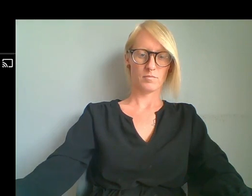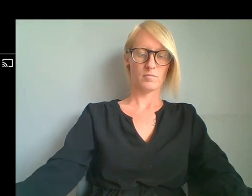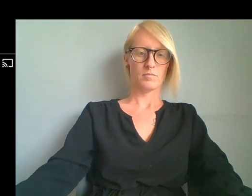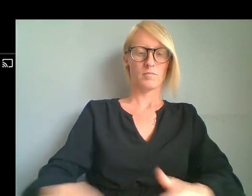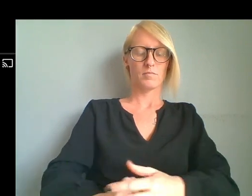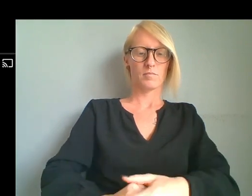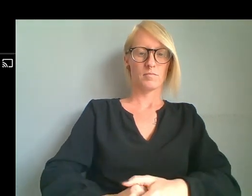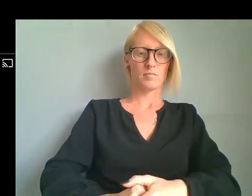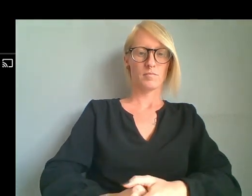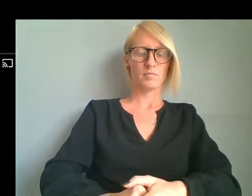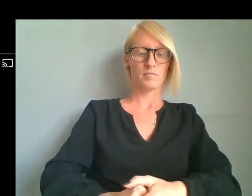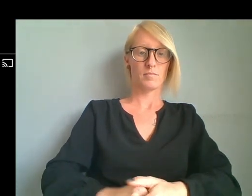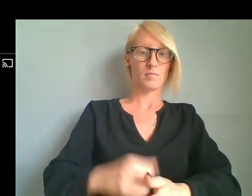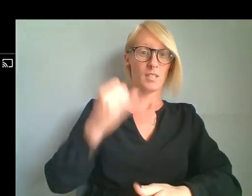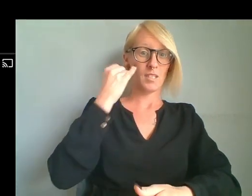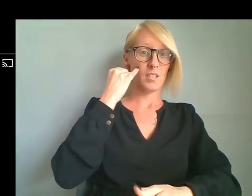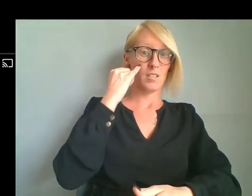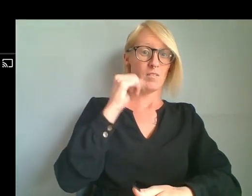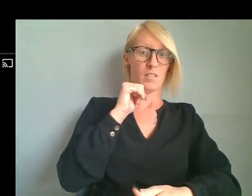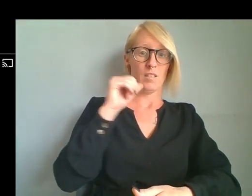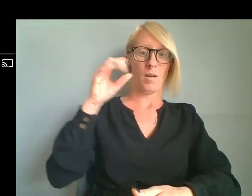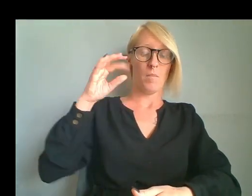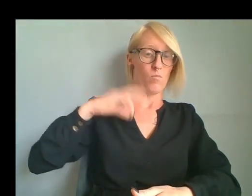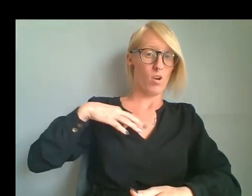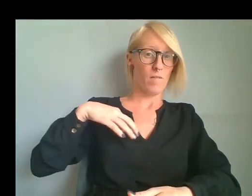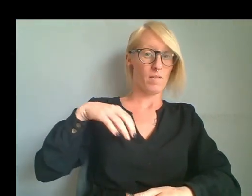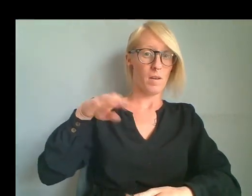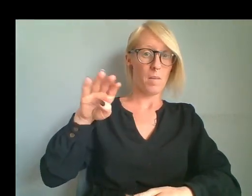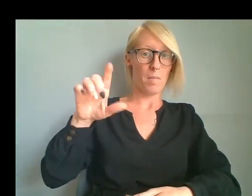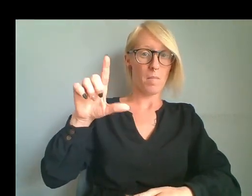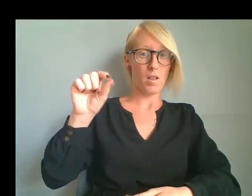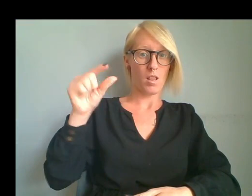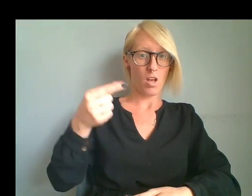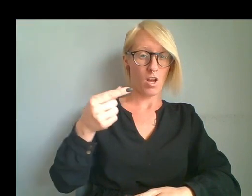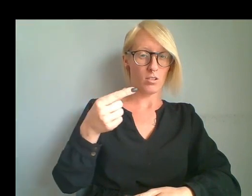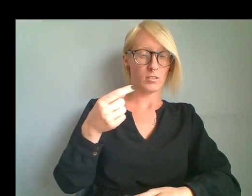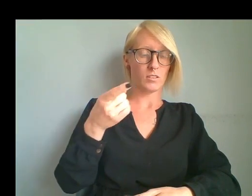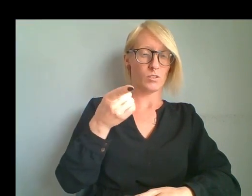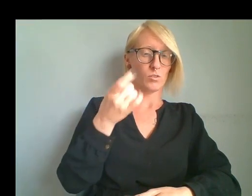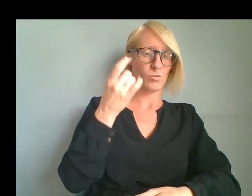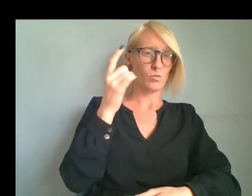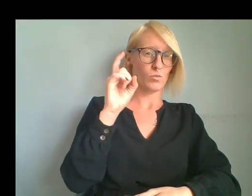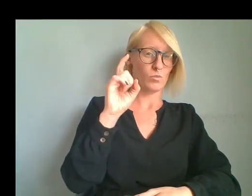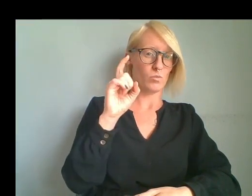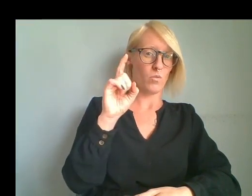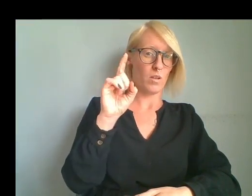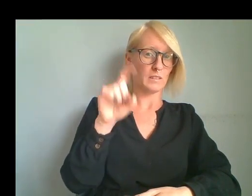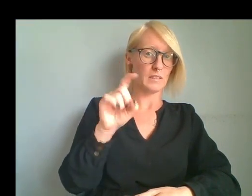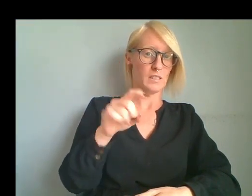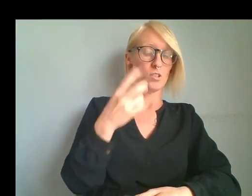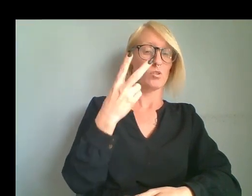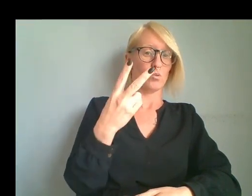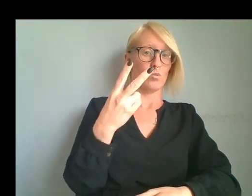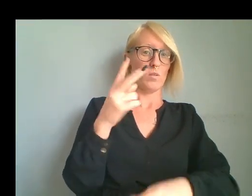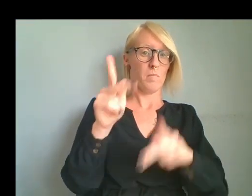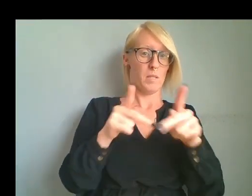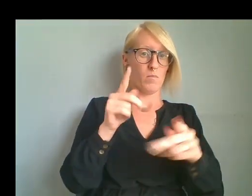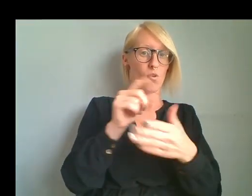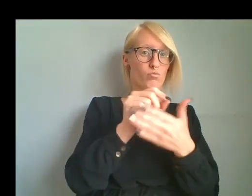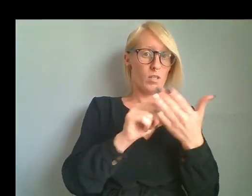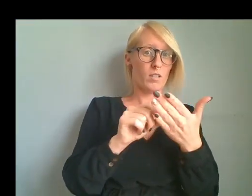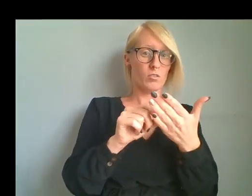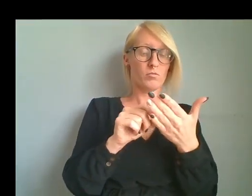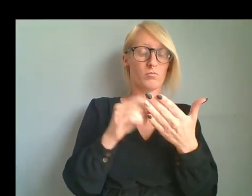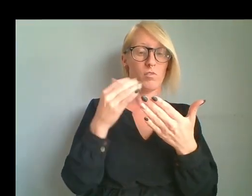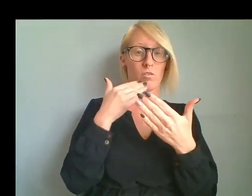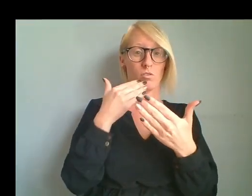So if it's a nonprofit blog and you have a few people that you think are going to be writers, I think that's helpful of keeping the content fresh. And